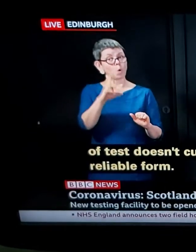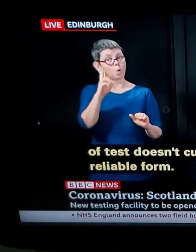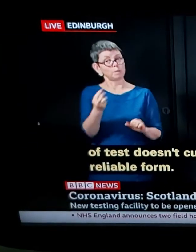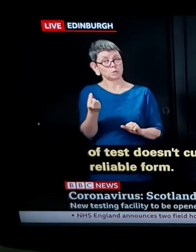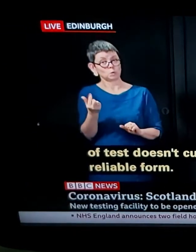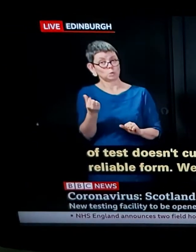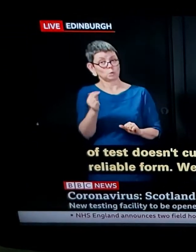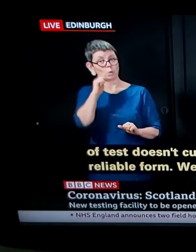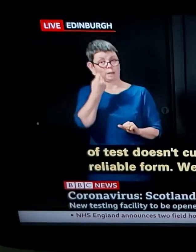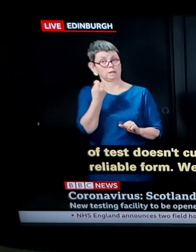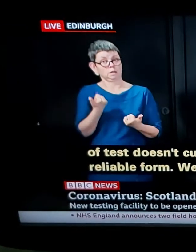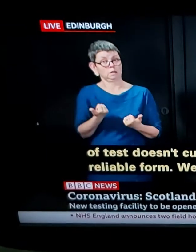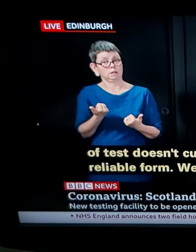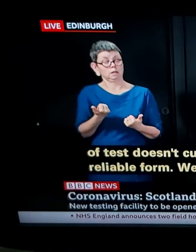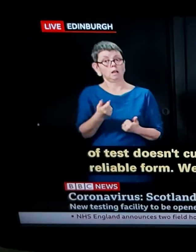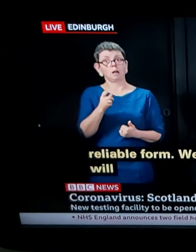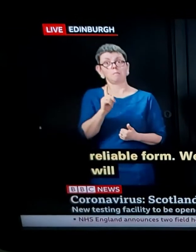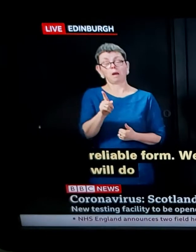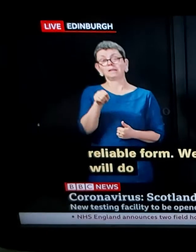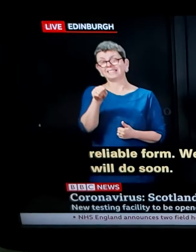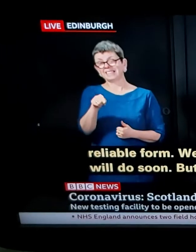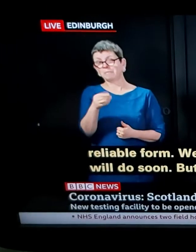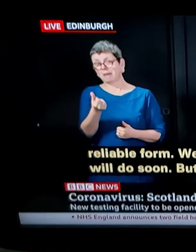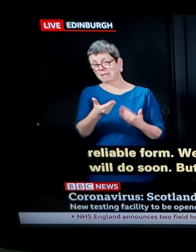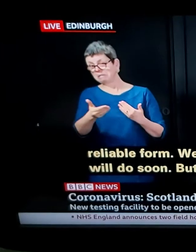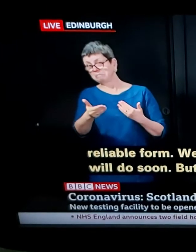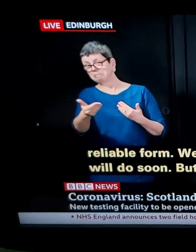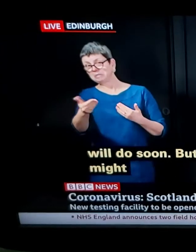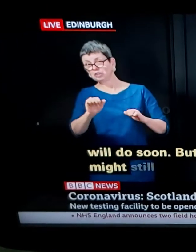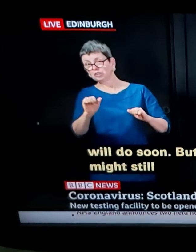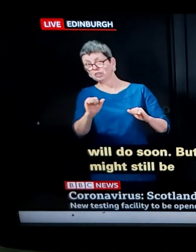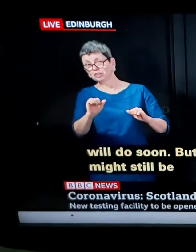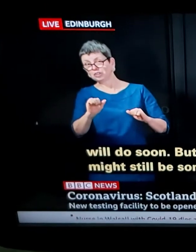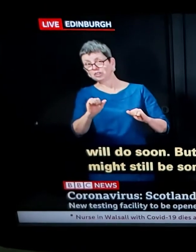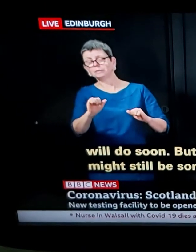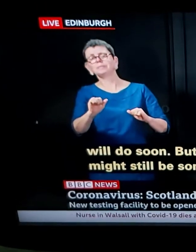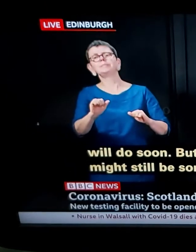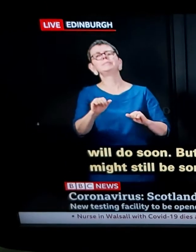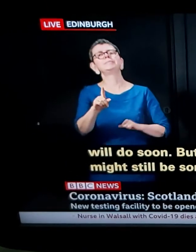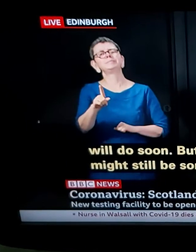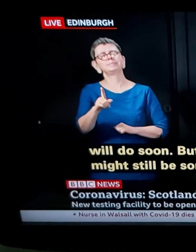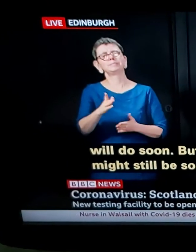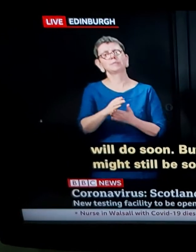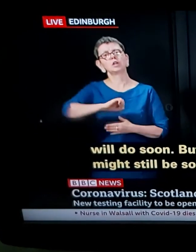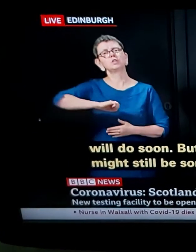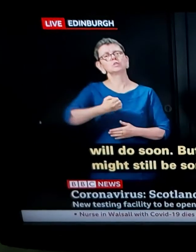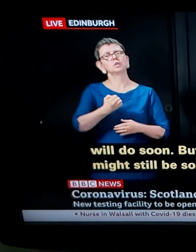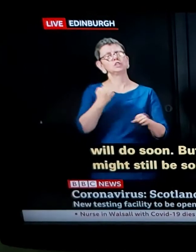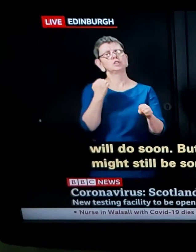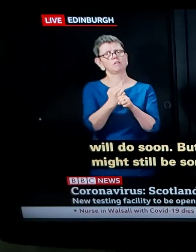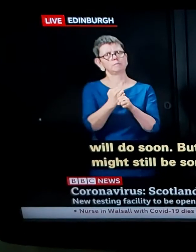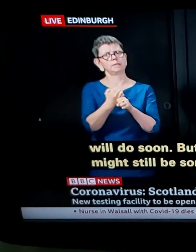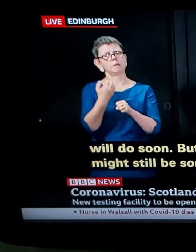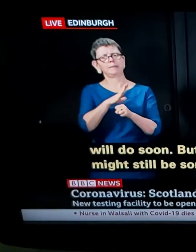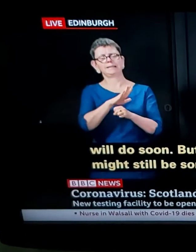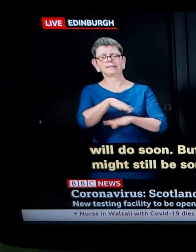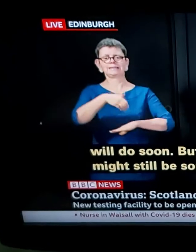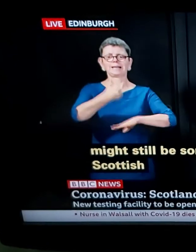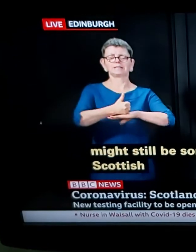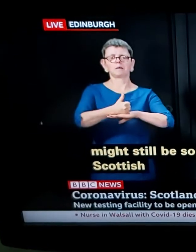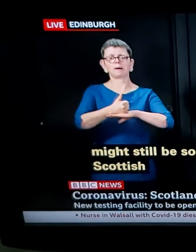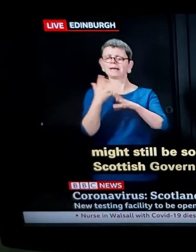but the fact is that might still be some time away. The Scottish Government has established a testing